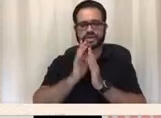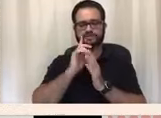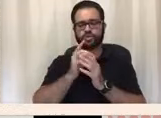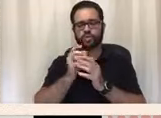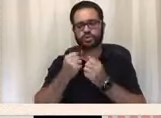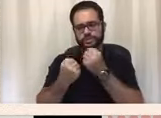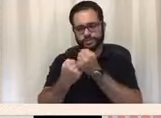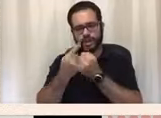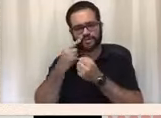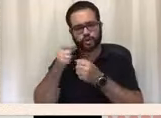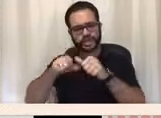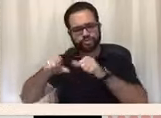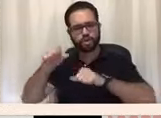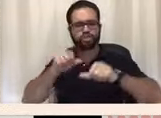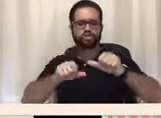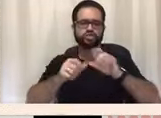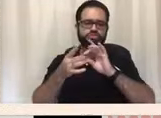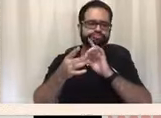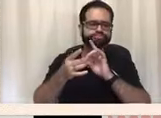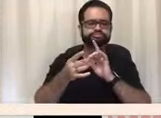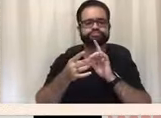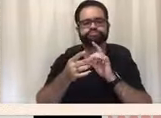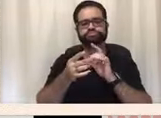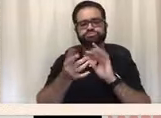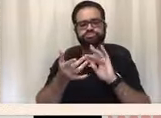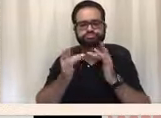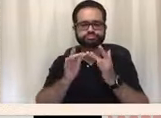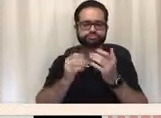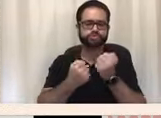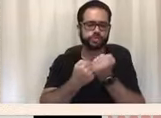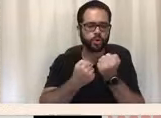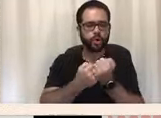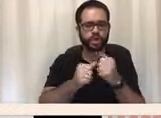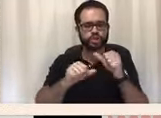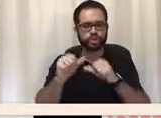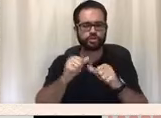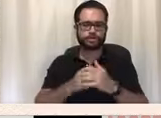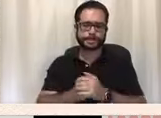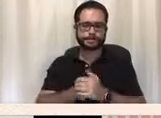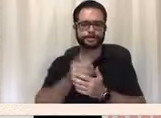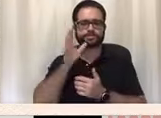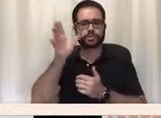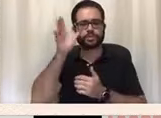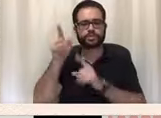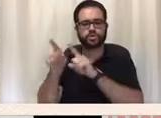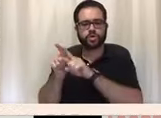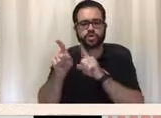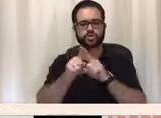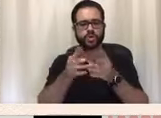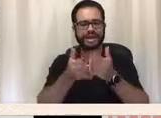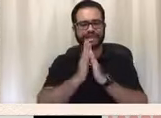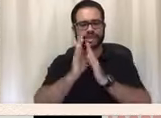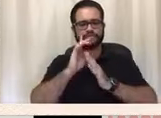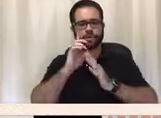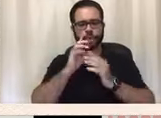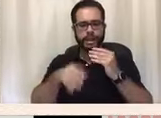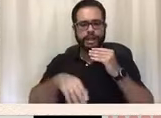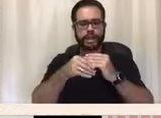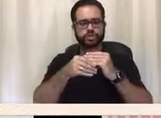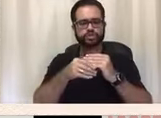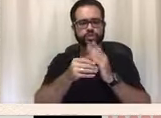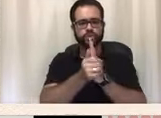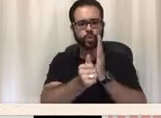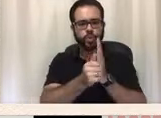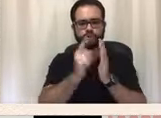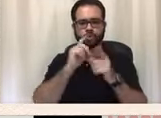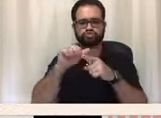support groups, helping each other. Parents are also asking for training, just some extra tools to put in their toolkit, which